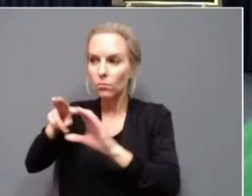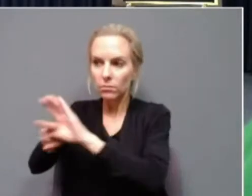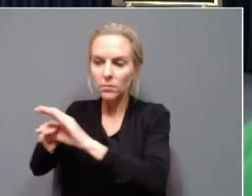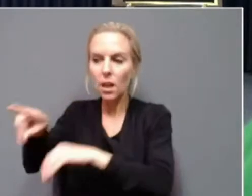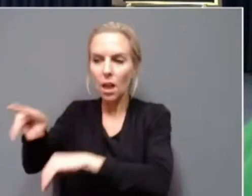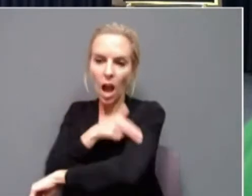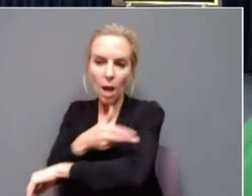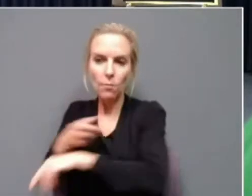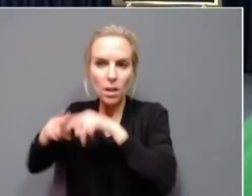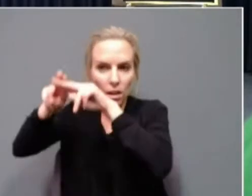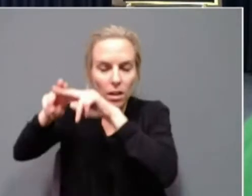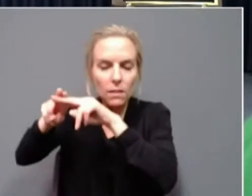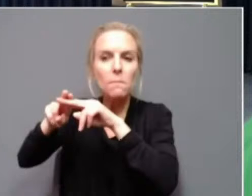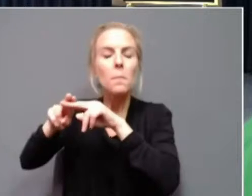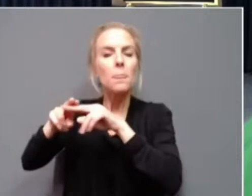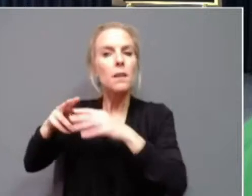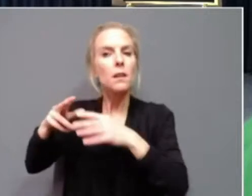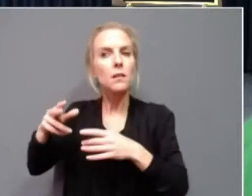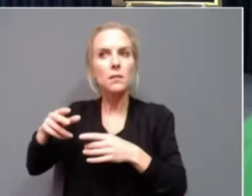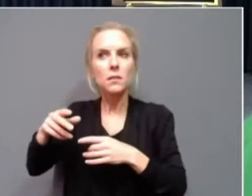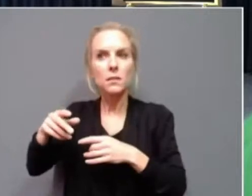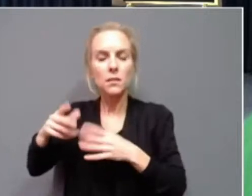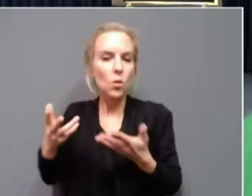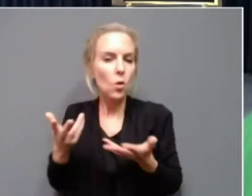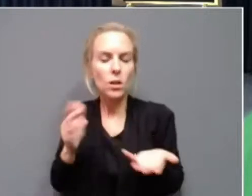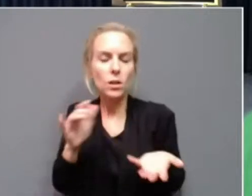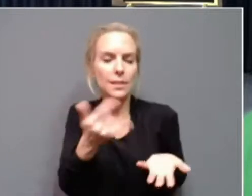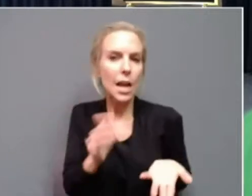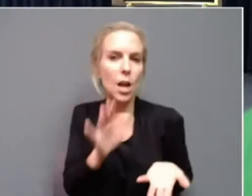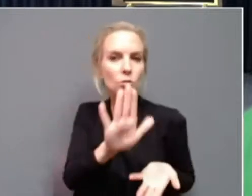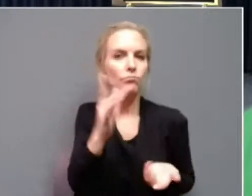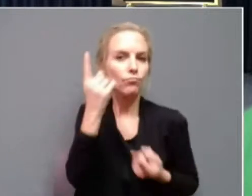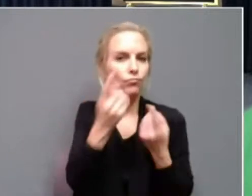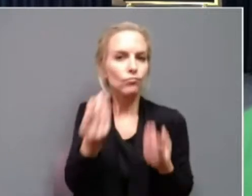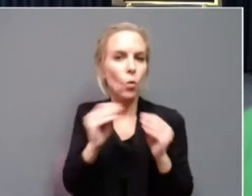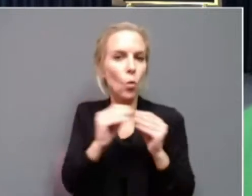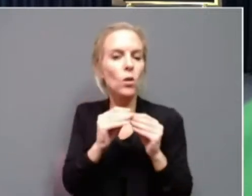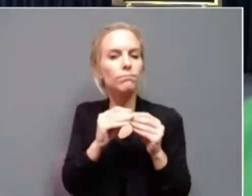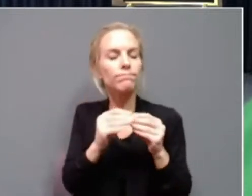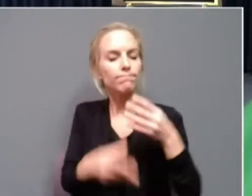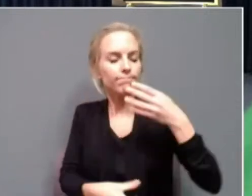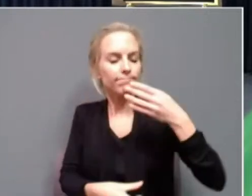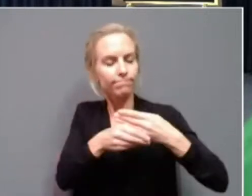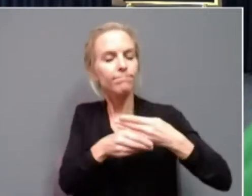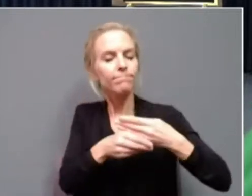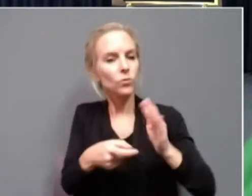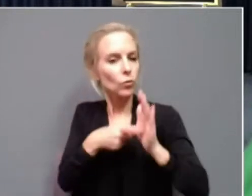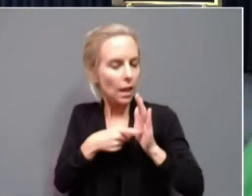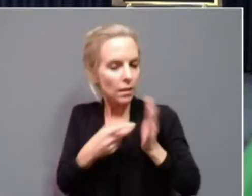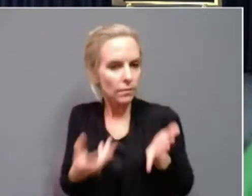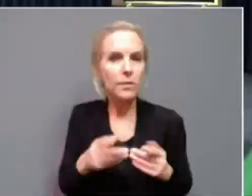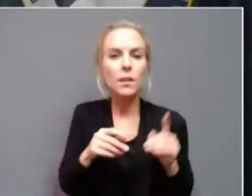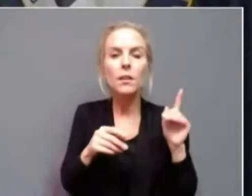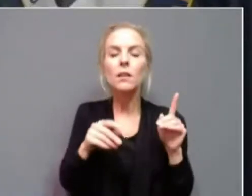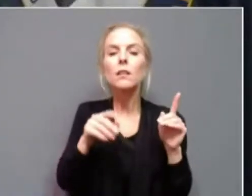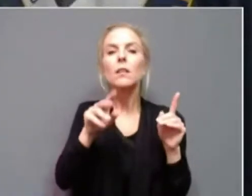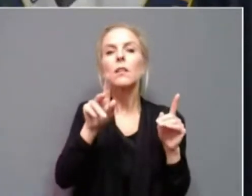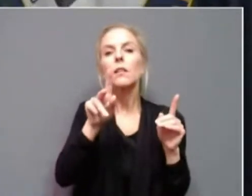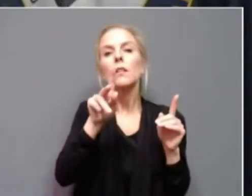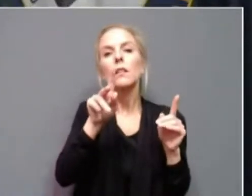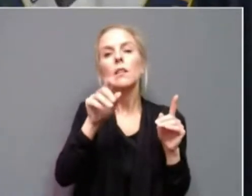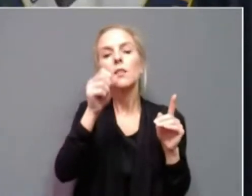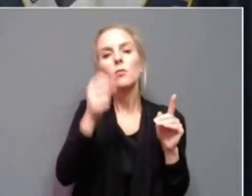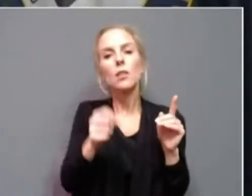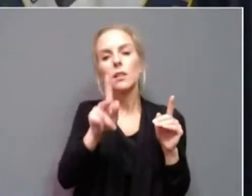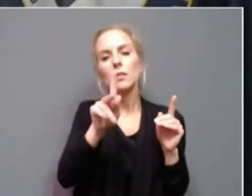being a difficulty. Where are you at with the thought about more restrictions? So the Kentucky Board of Education today did the right thing.